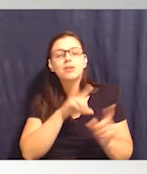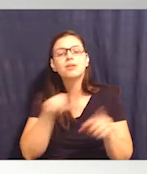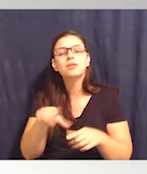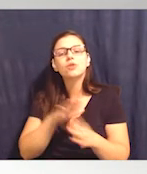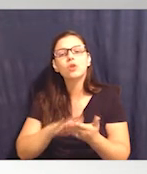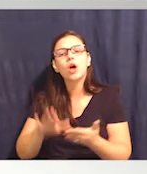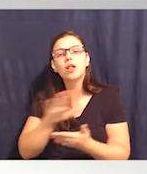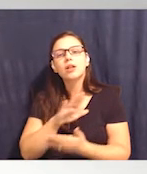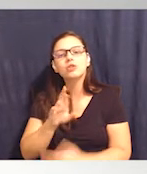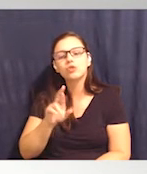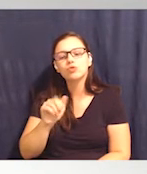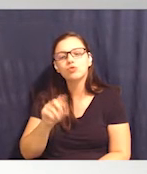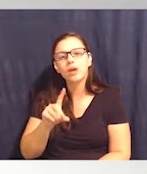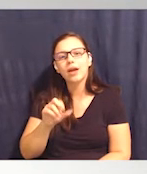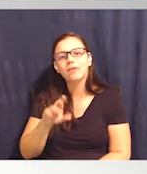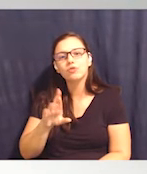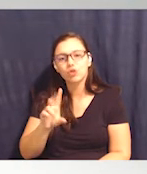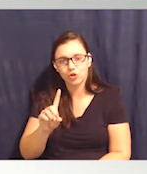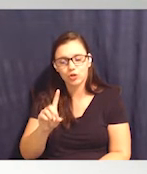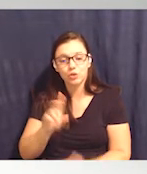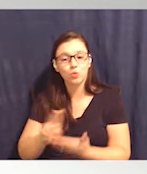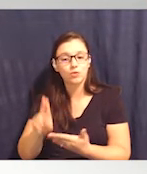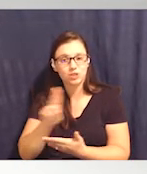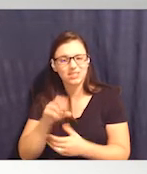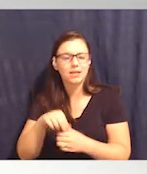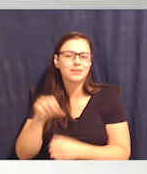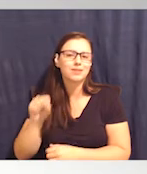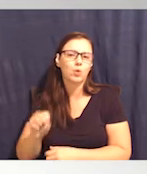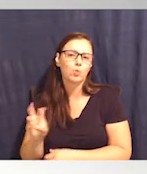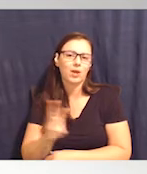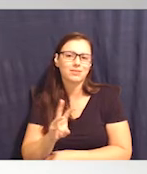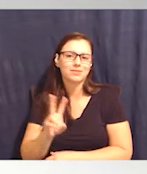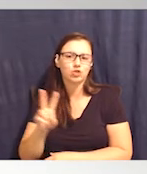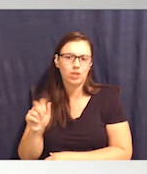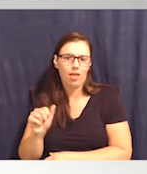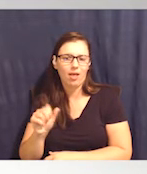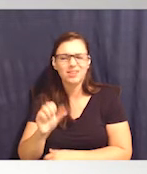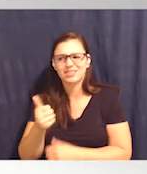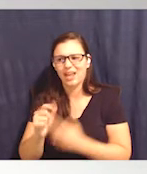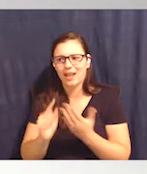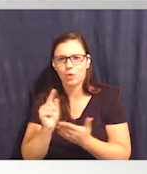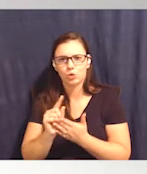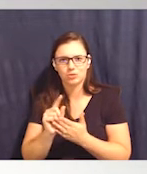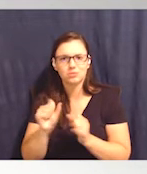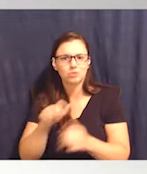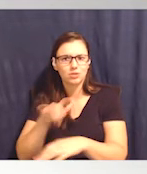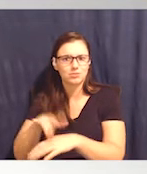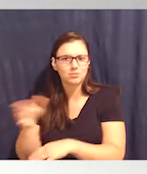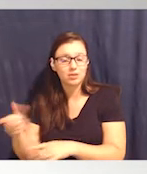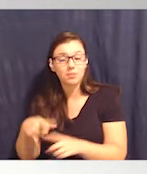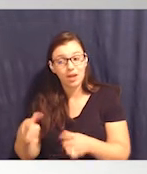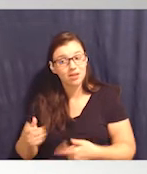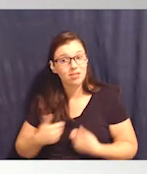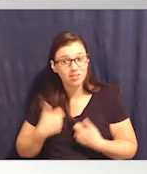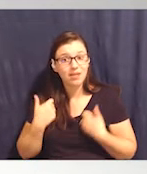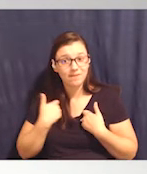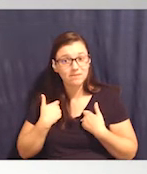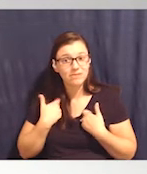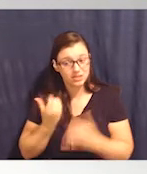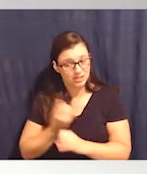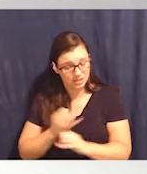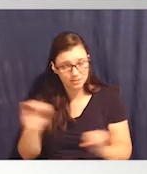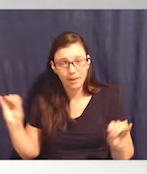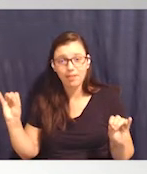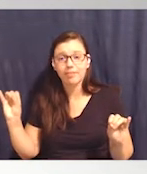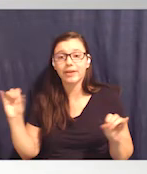Southwest Virginia. At least it's only 10 hours away, so we could get there. But he lived independently in the dorm. He was the